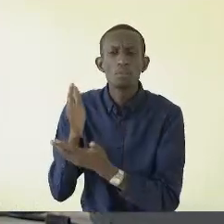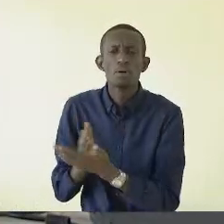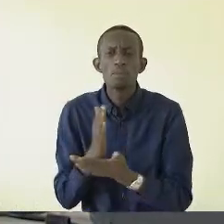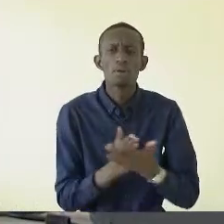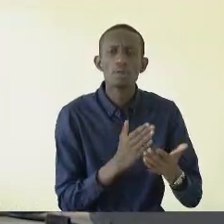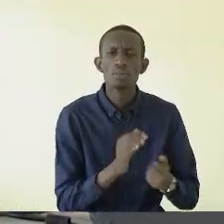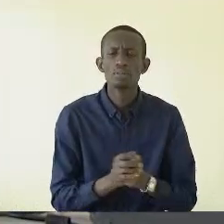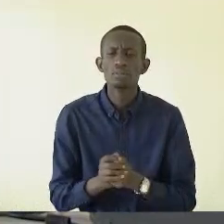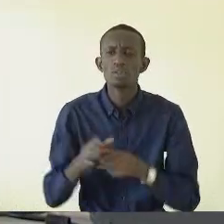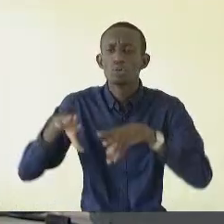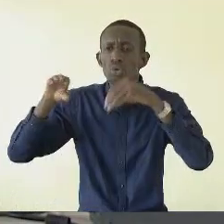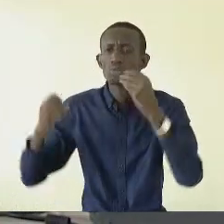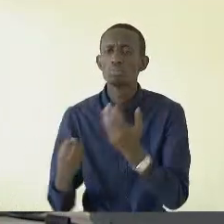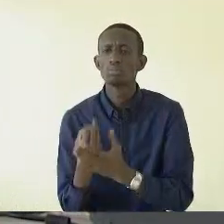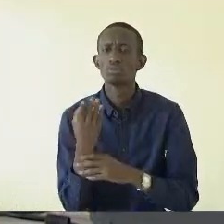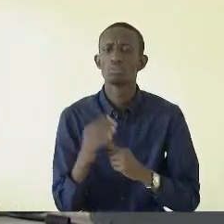plant?